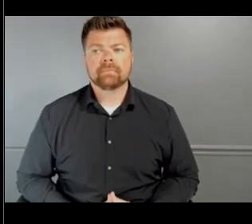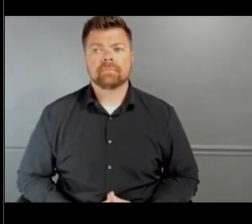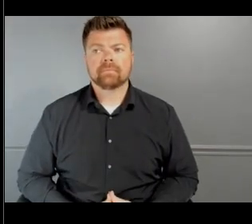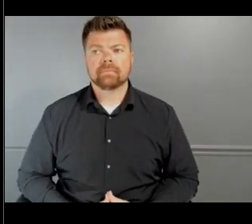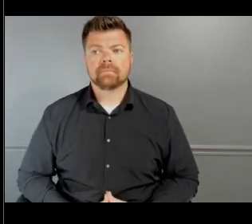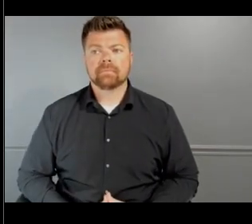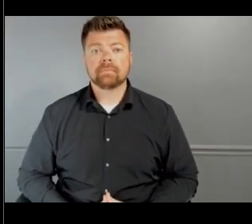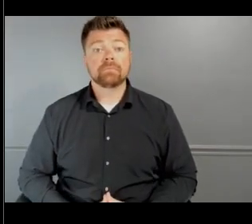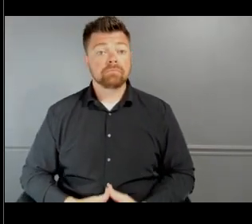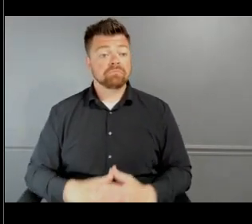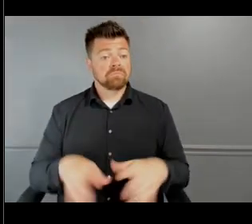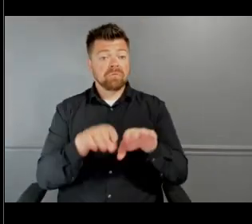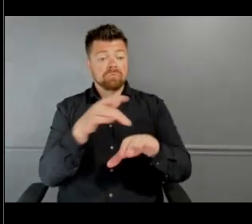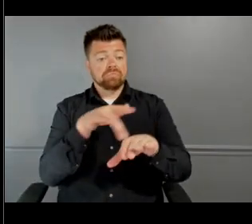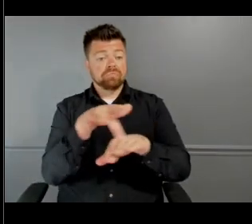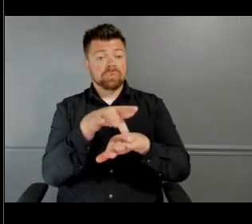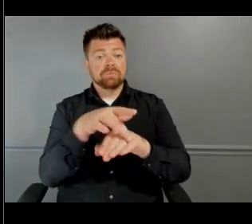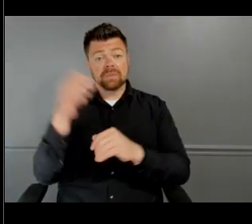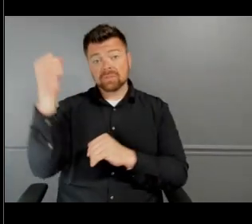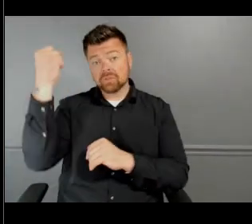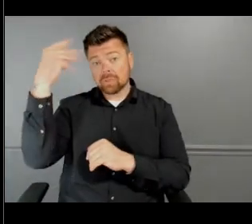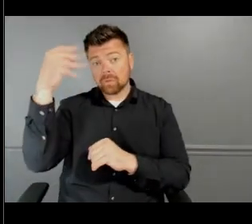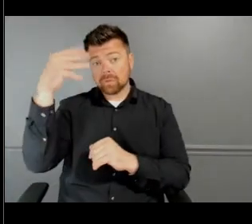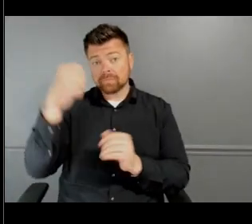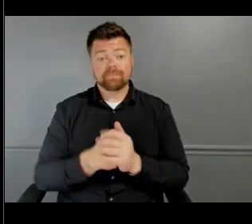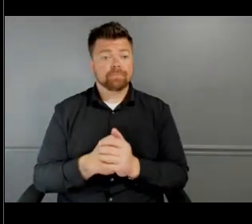Clear floor space at showers.